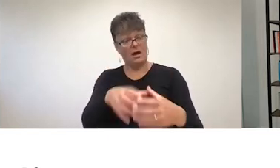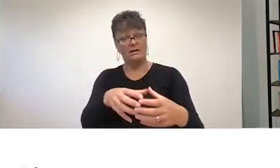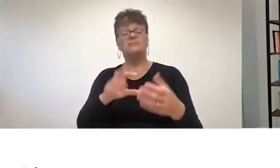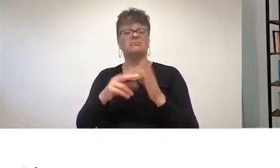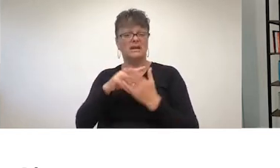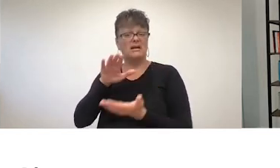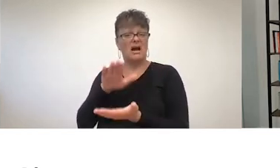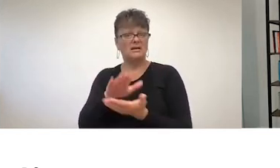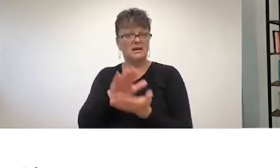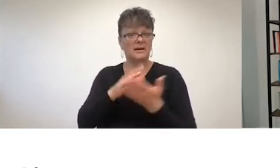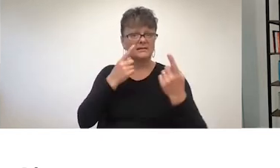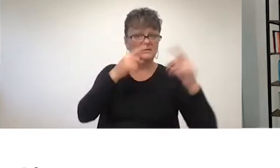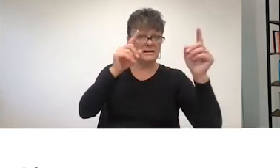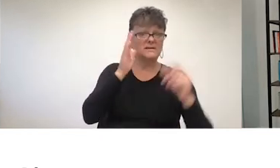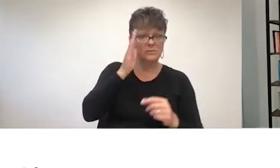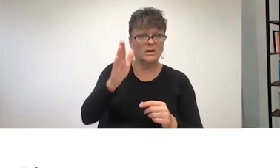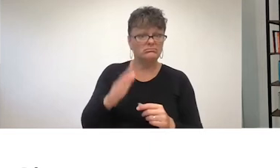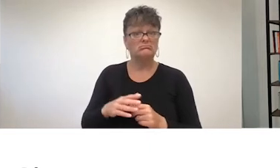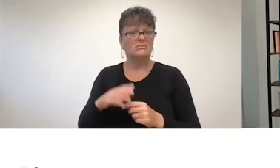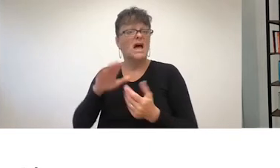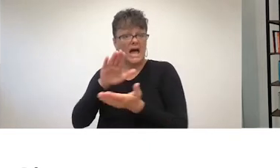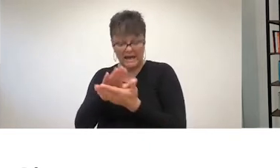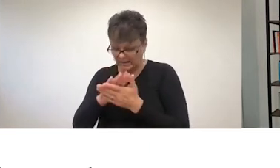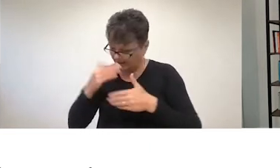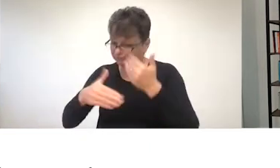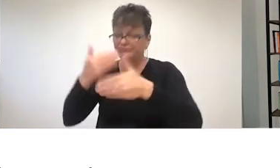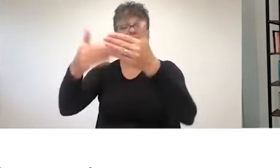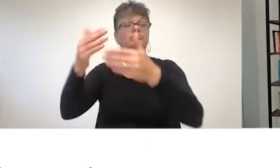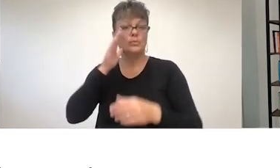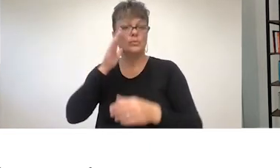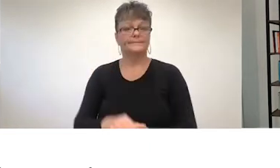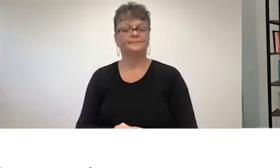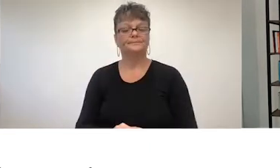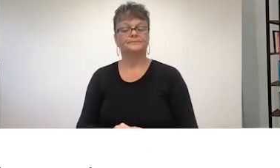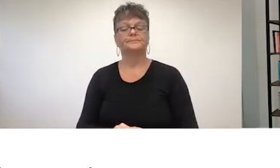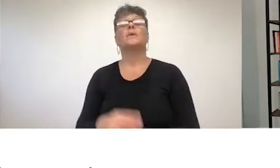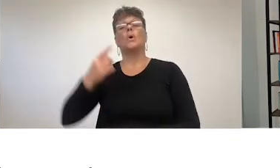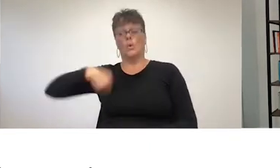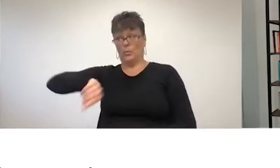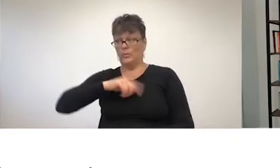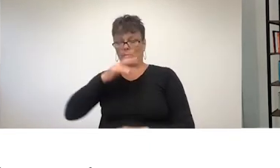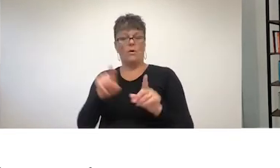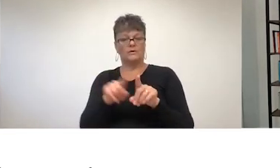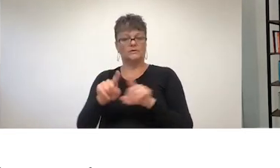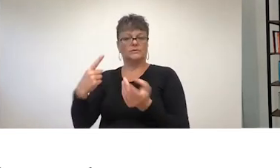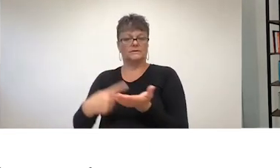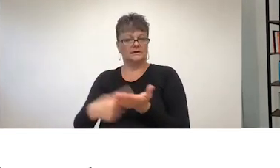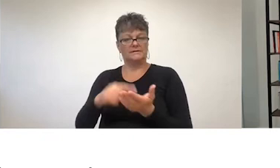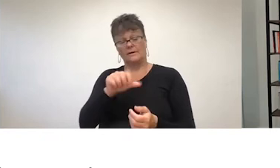about happiness and well-being. It is about the learning. We'll also be looking at the work of Brian Dewsbury.